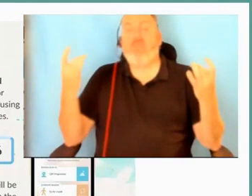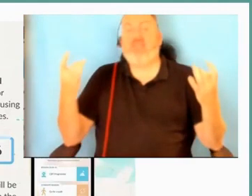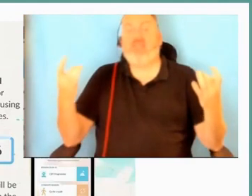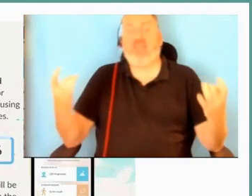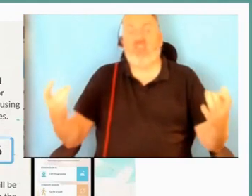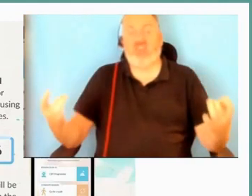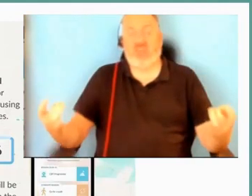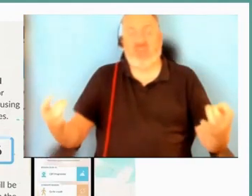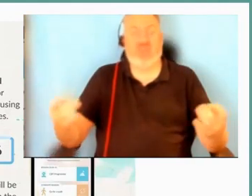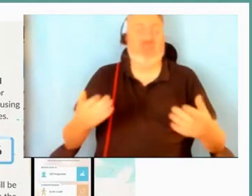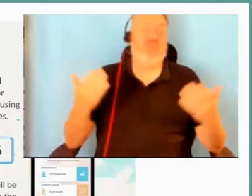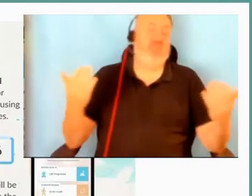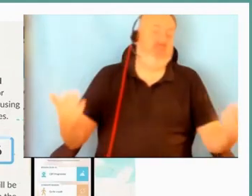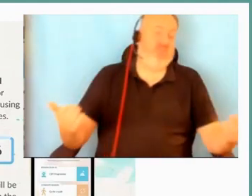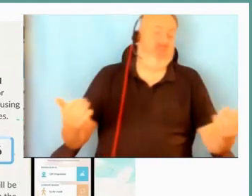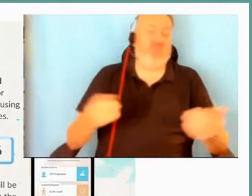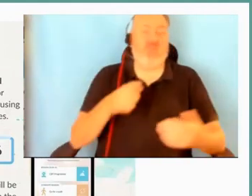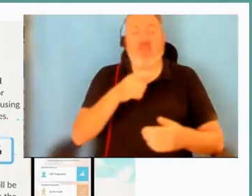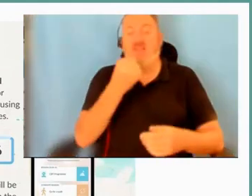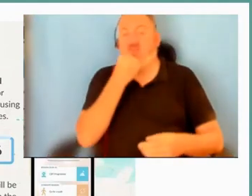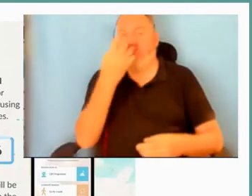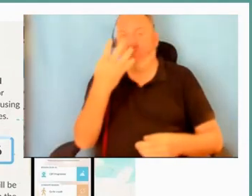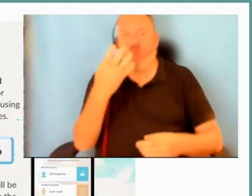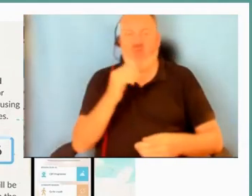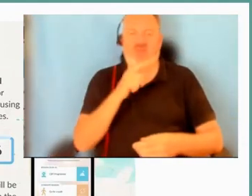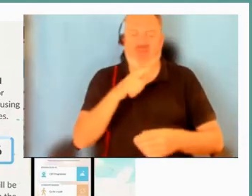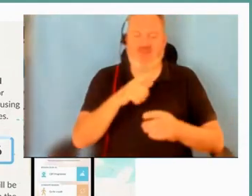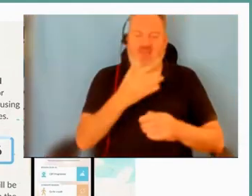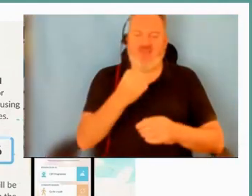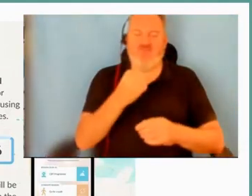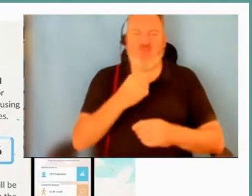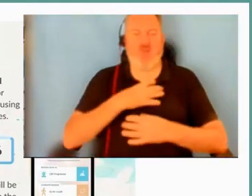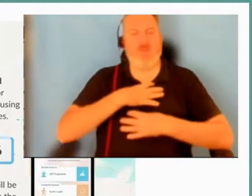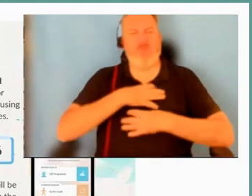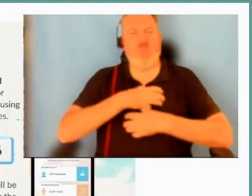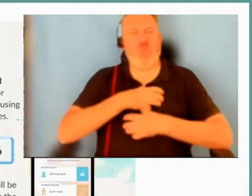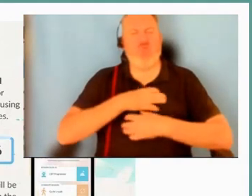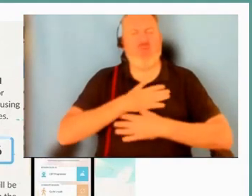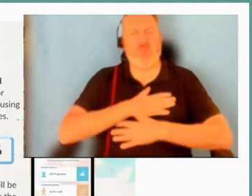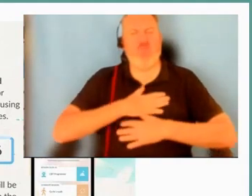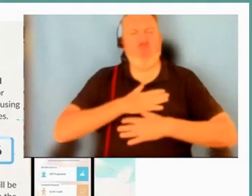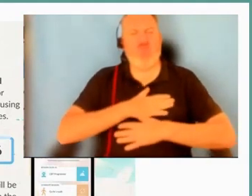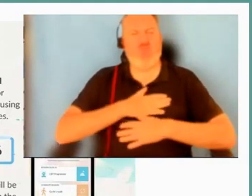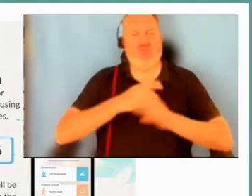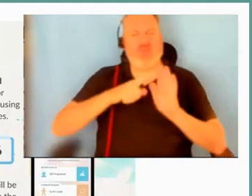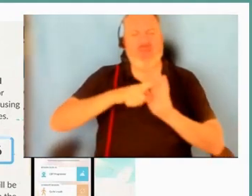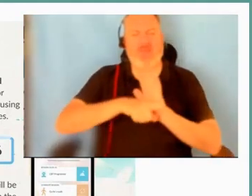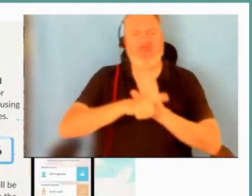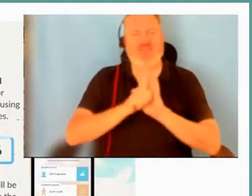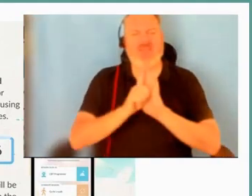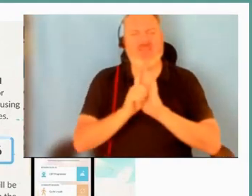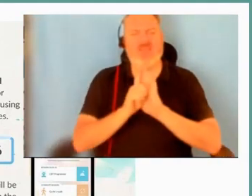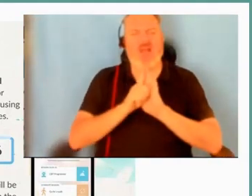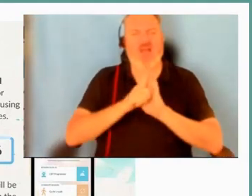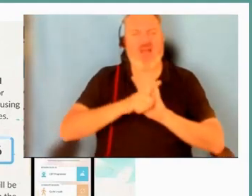And number 4, so I'll unlock the mood meter for you after you've completed session 9. Then number 5,